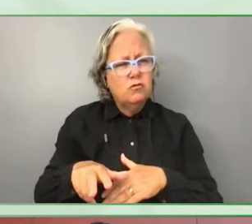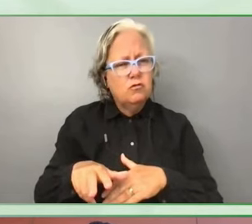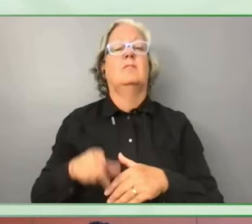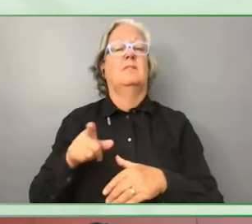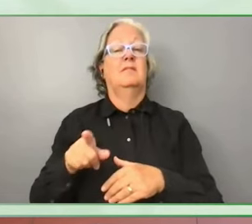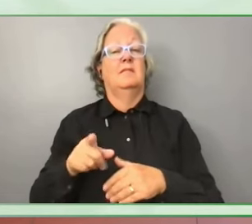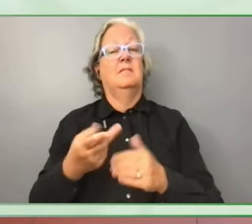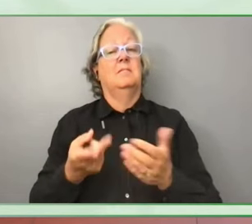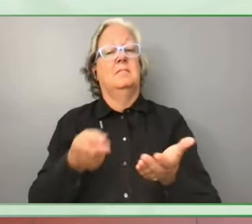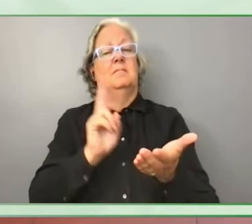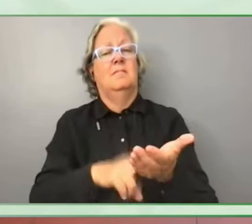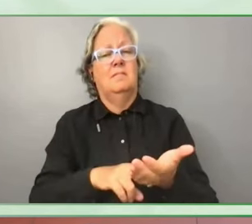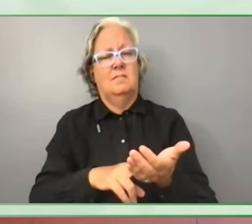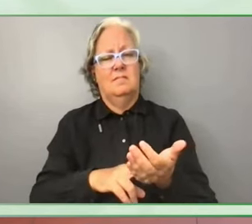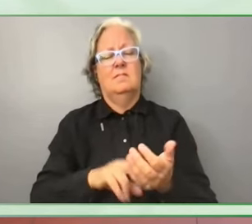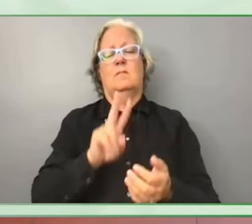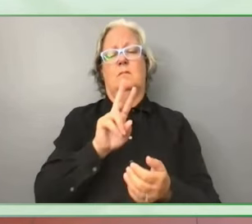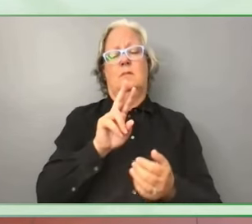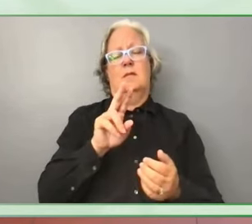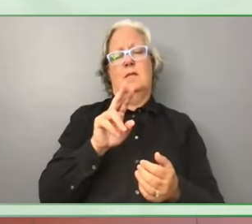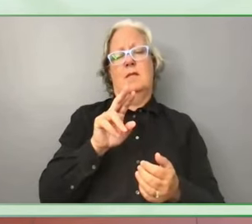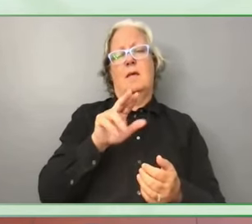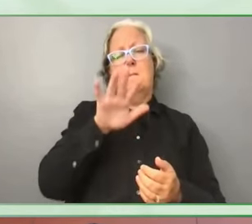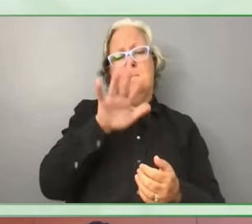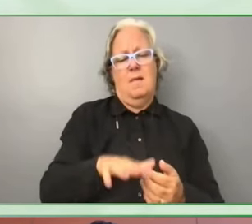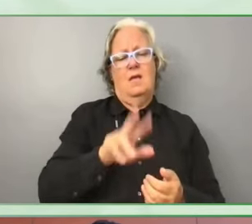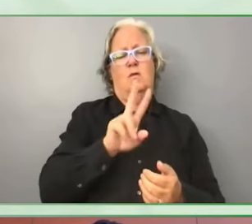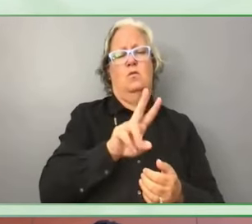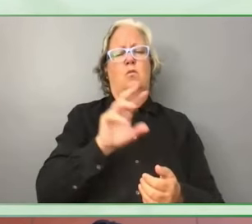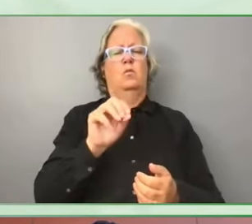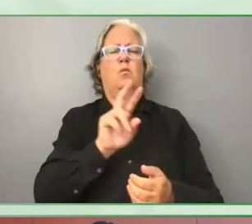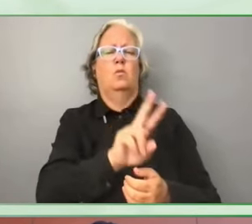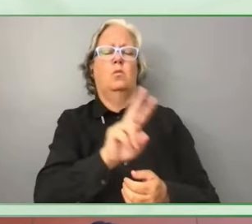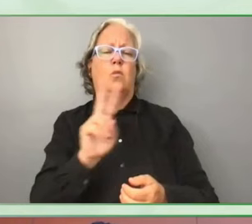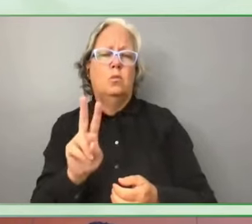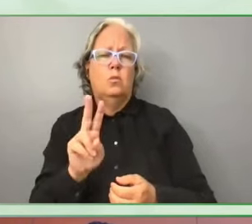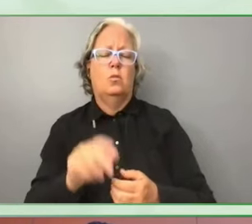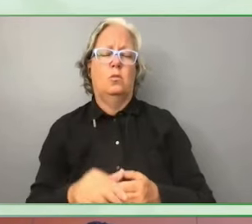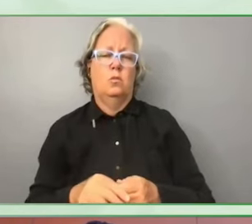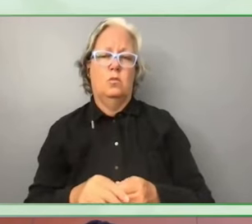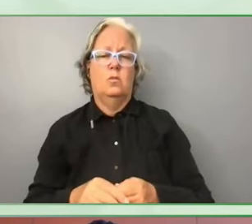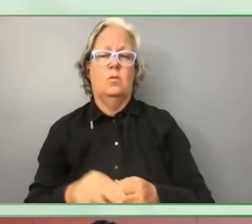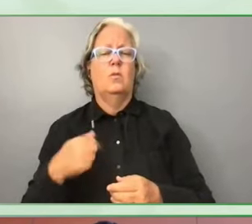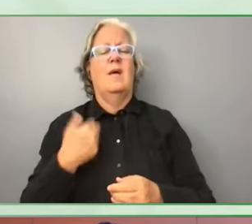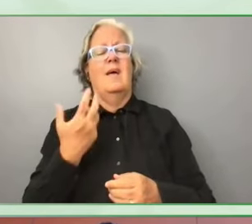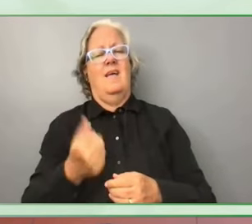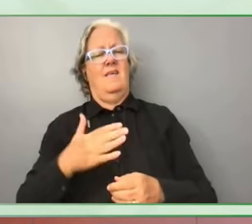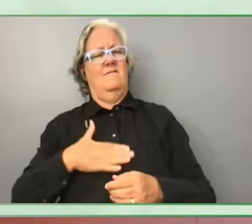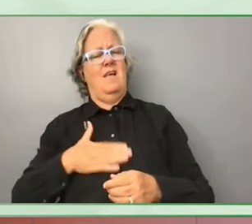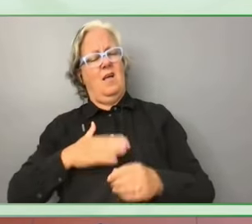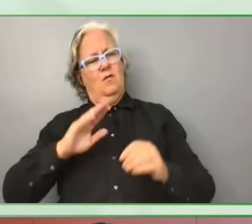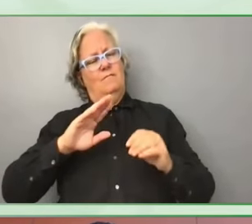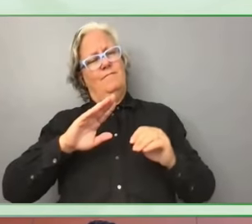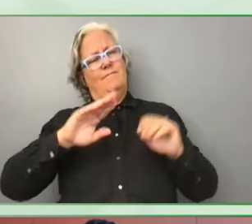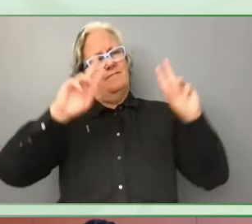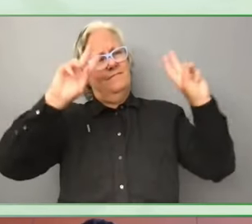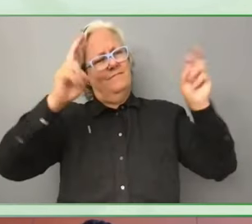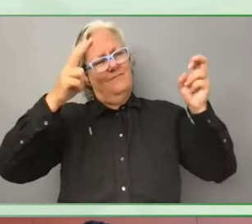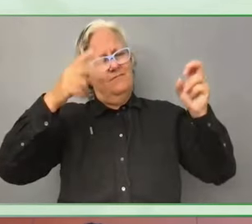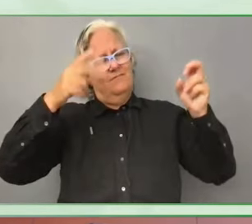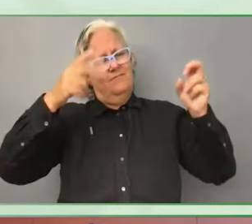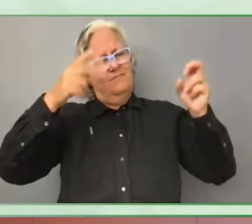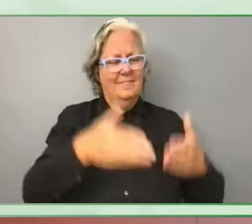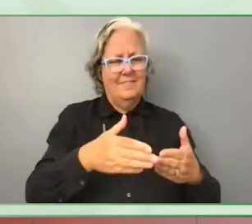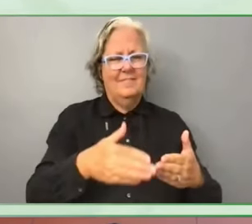May 2022. And we have our thematic areas, which is disability rights advocacy, economic